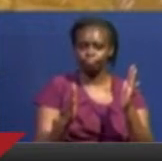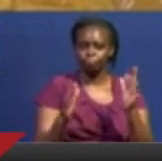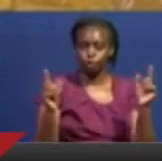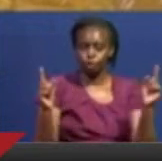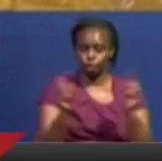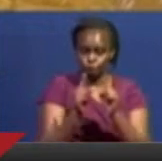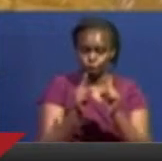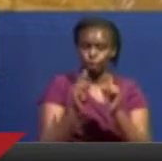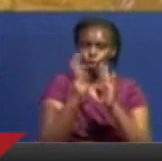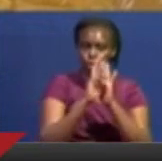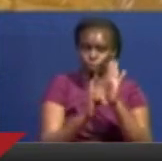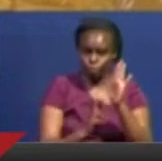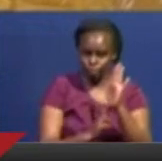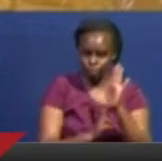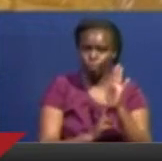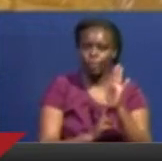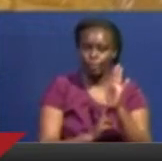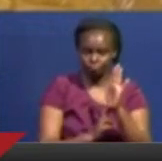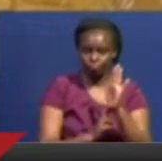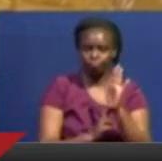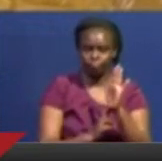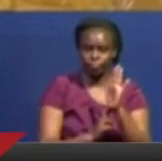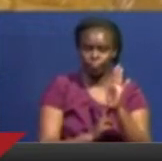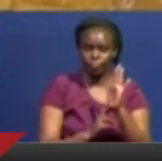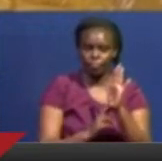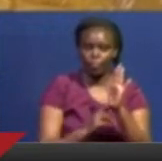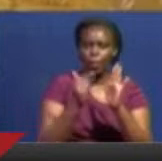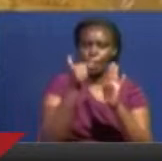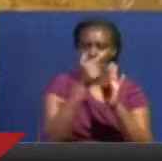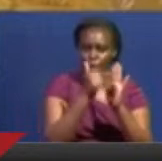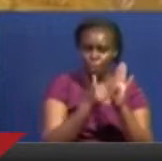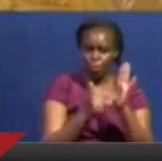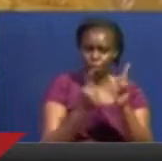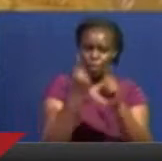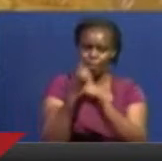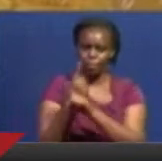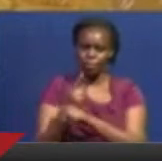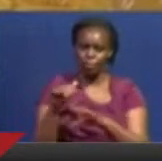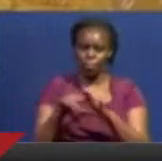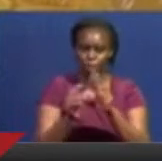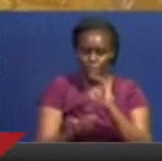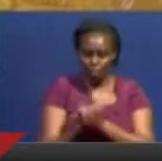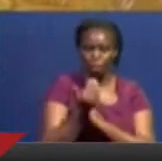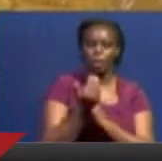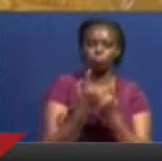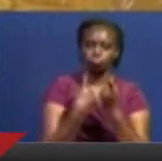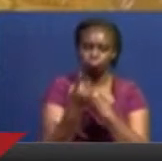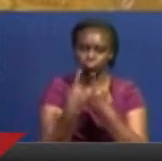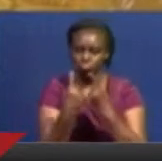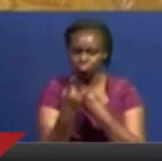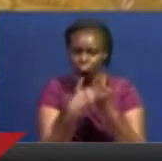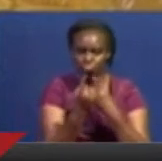ruling on the points of order that were raised by several members this morning.